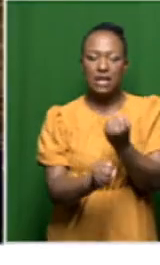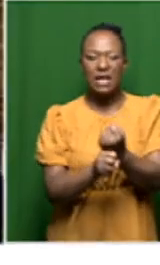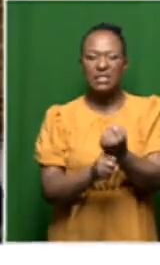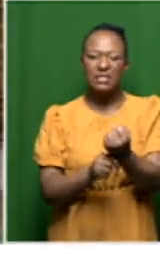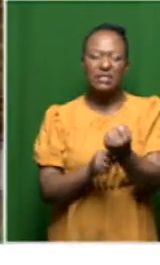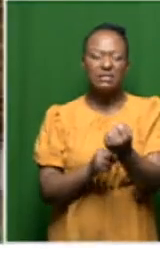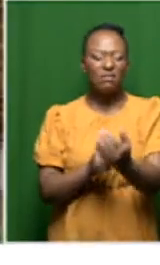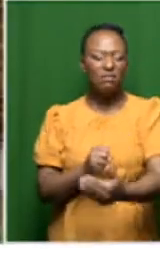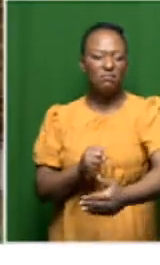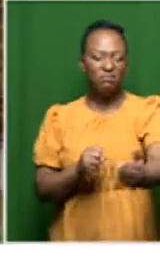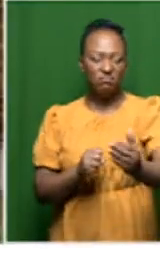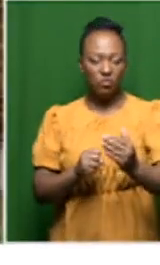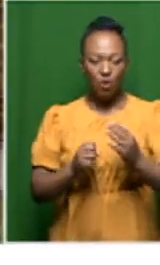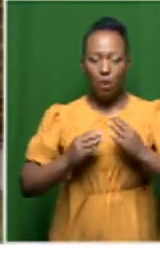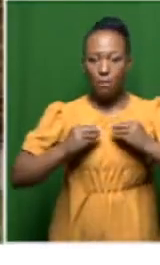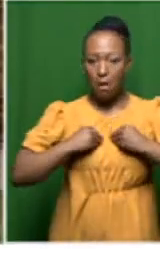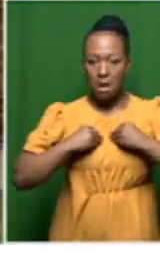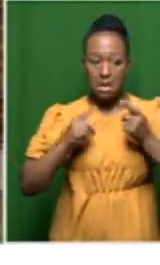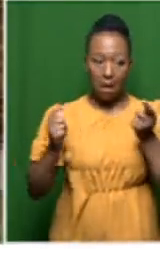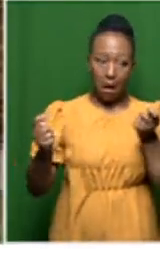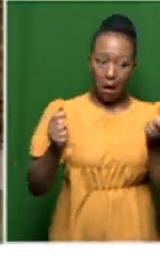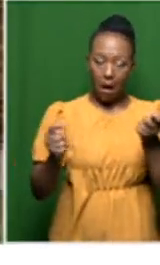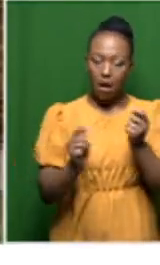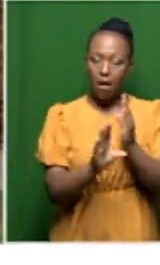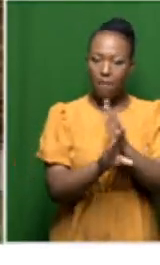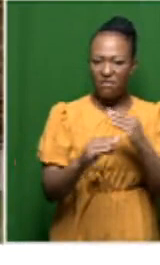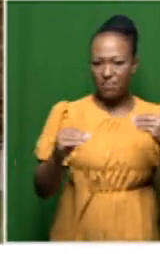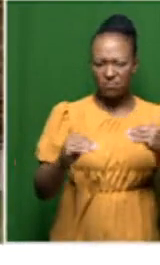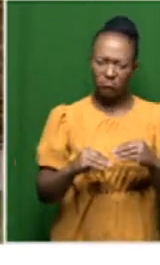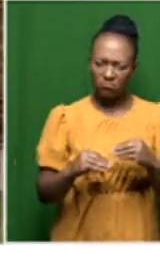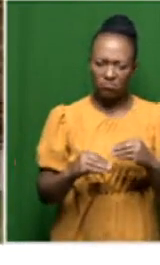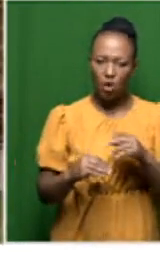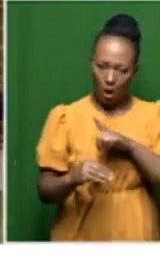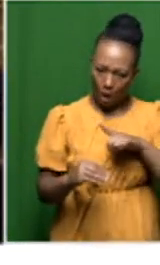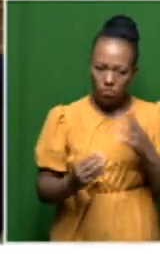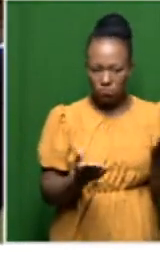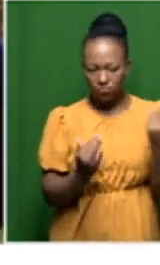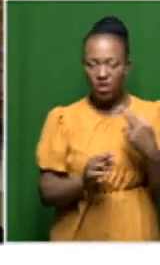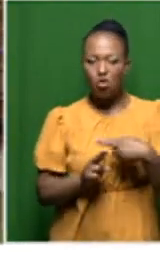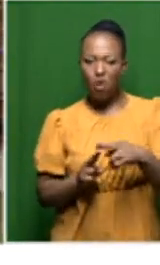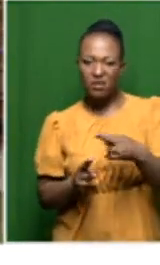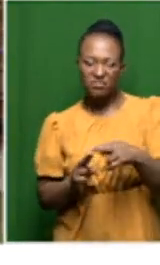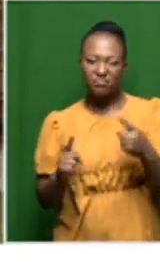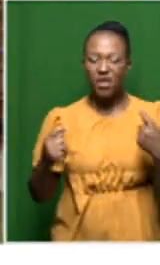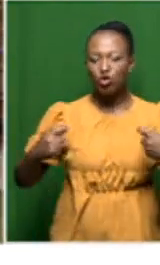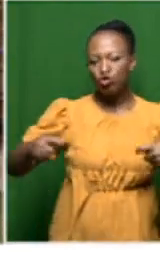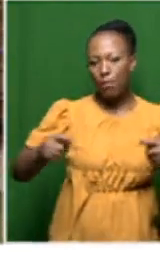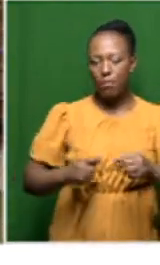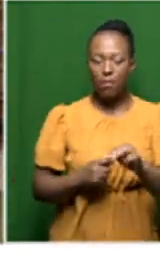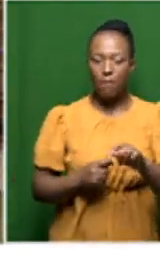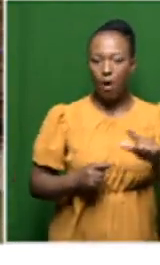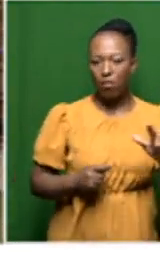is owned by the private sector. So we'll be giving long-term leases. We want them to do anything, your shopping malls, your